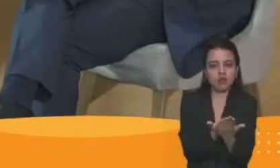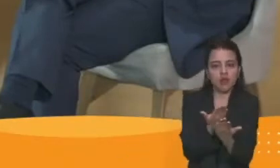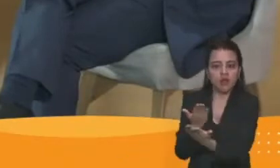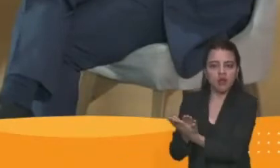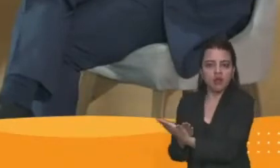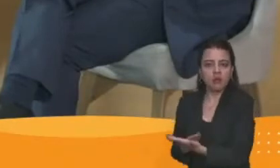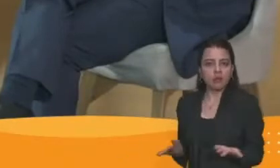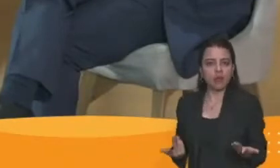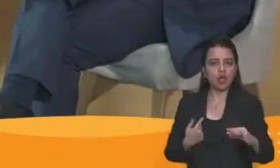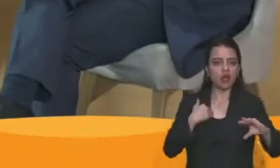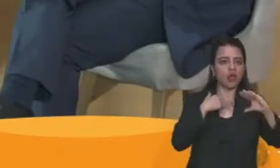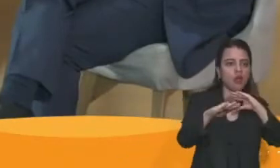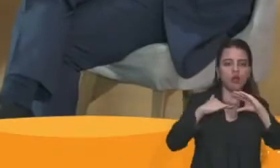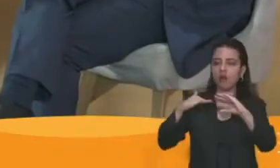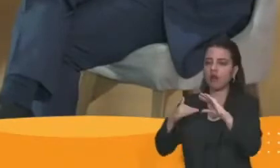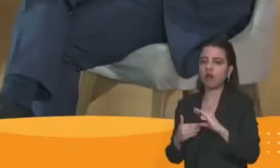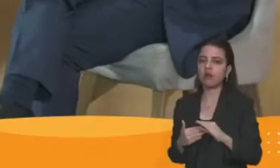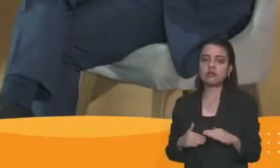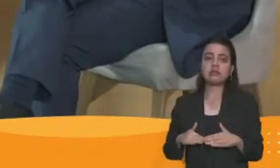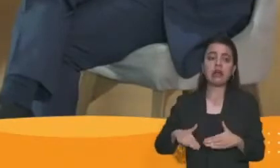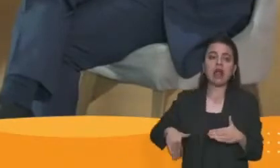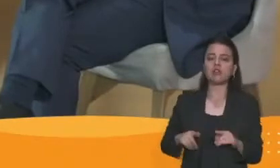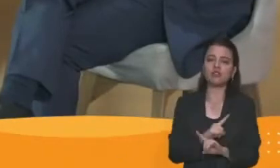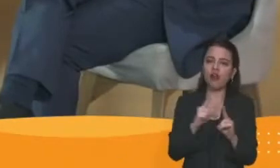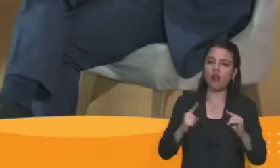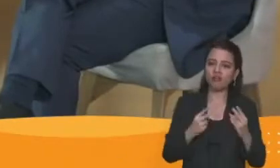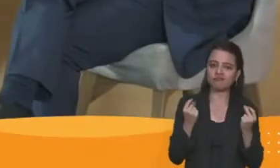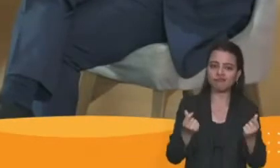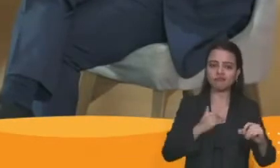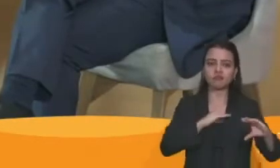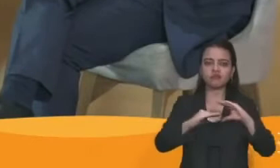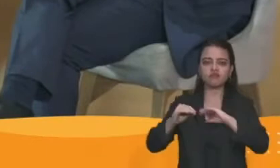more agile as to legal procedures. That's why the